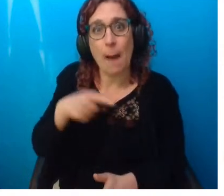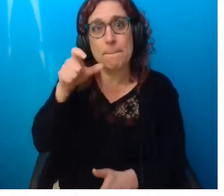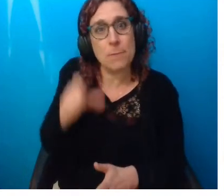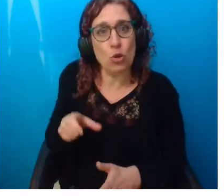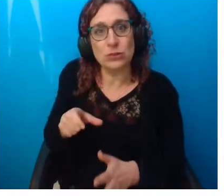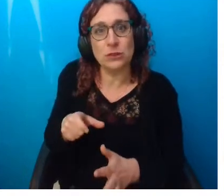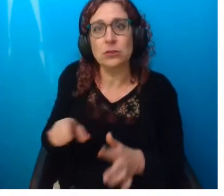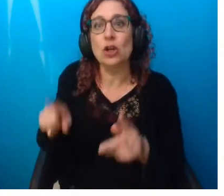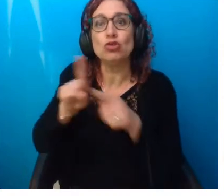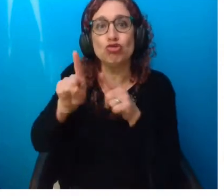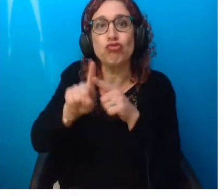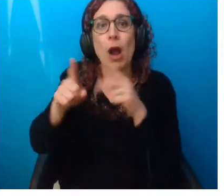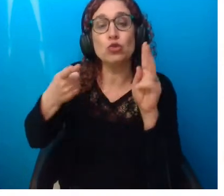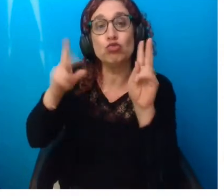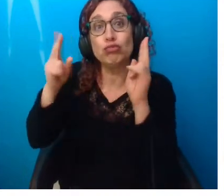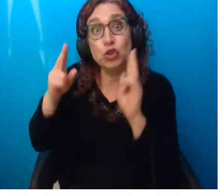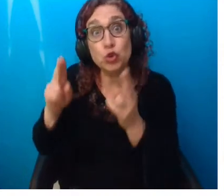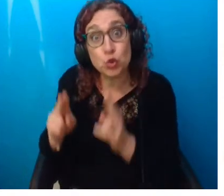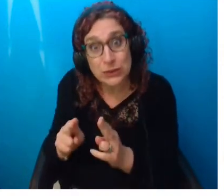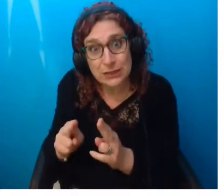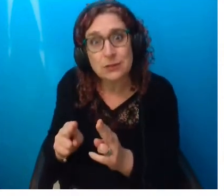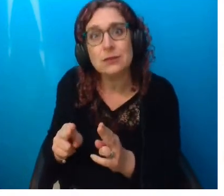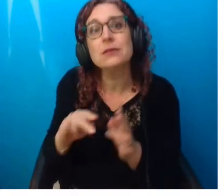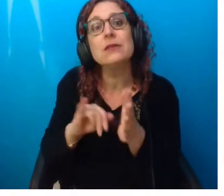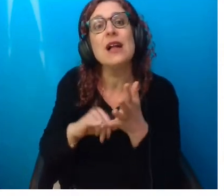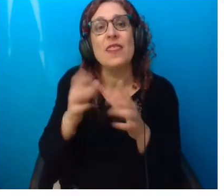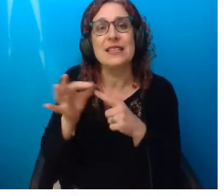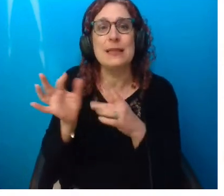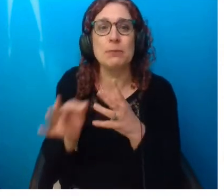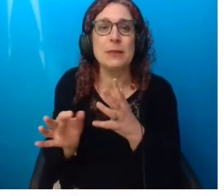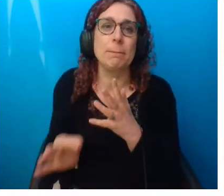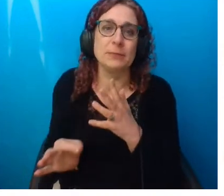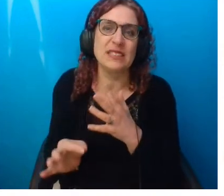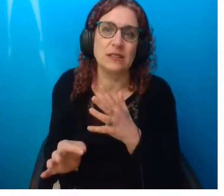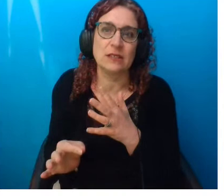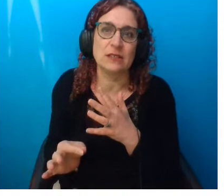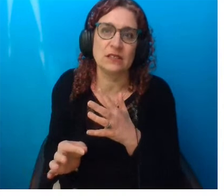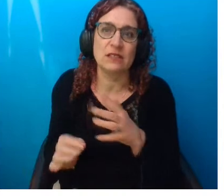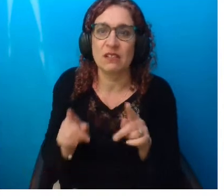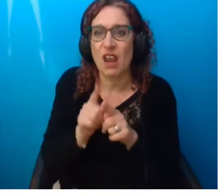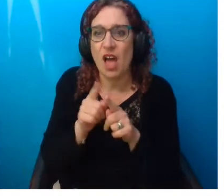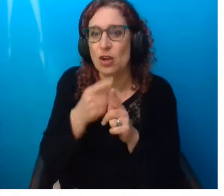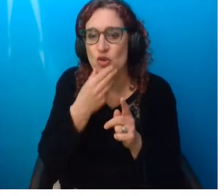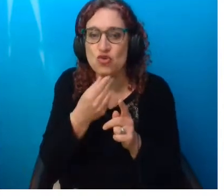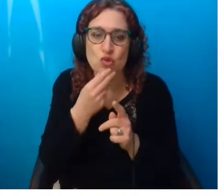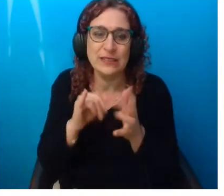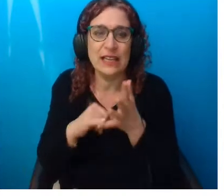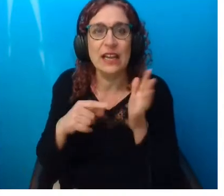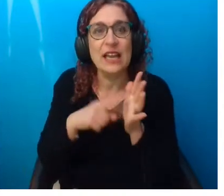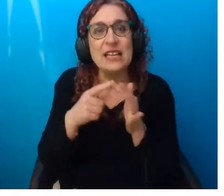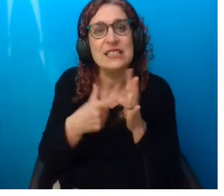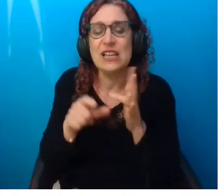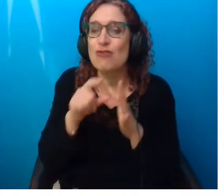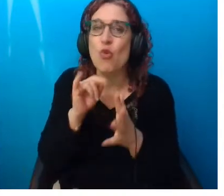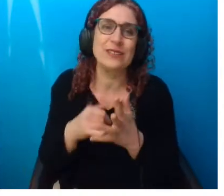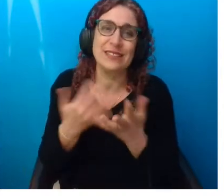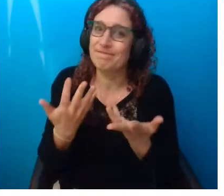bring these symptoms back down by treating with corticosteroids.